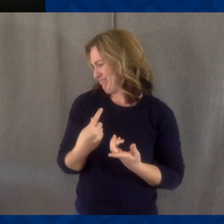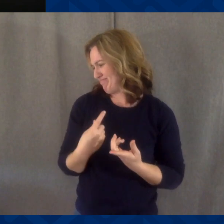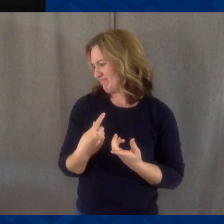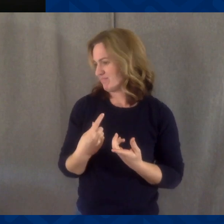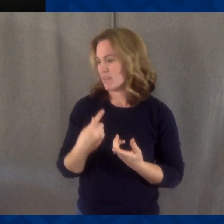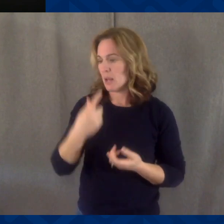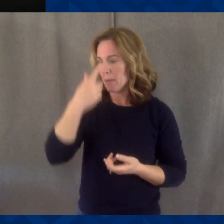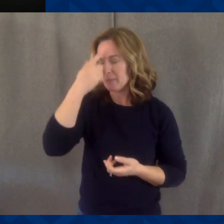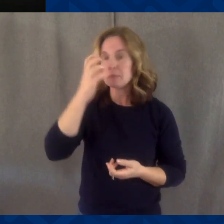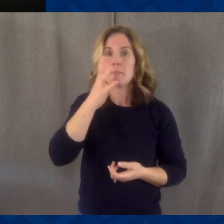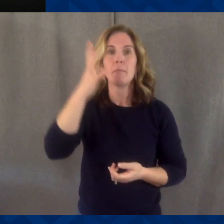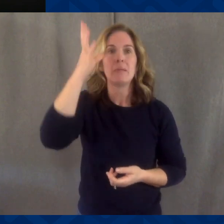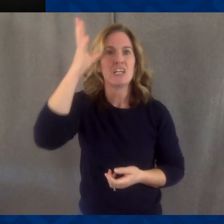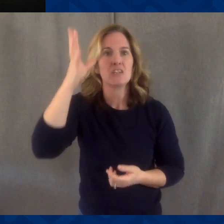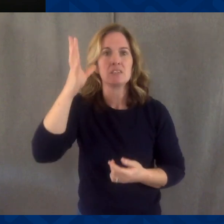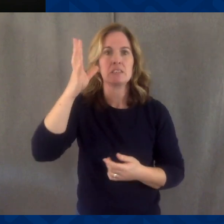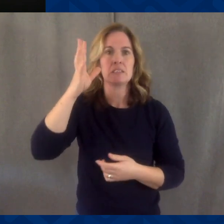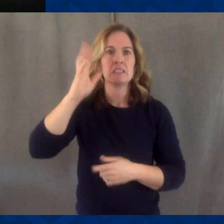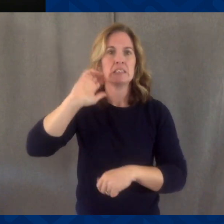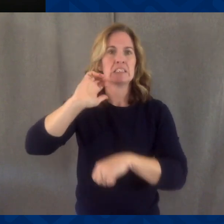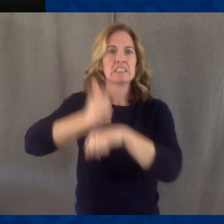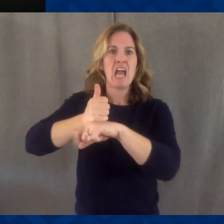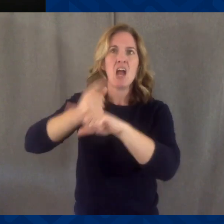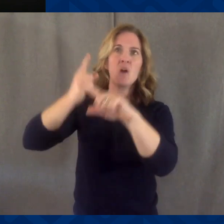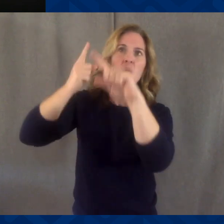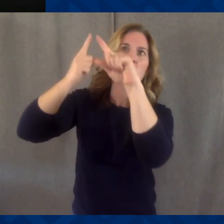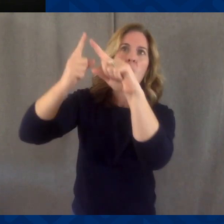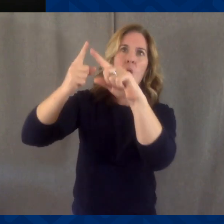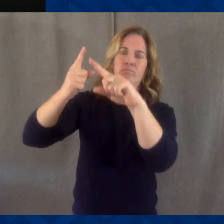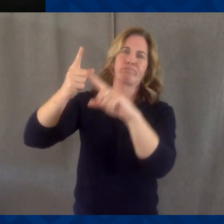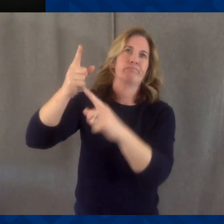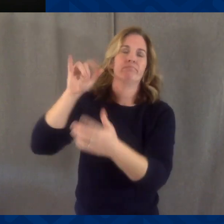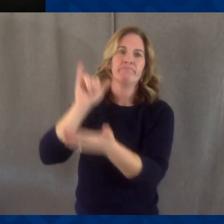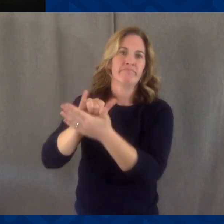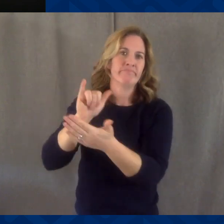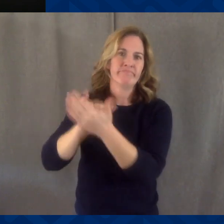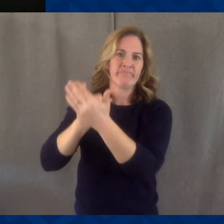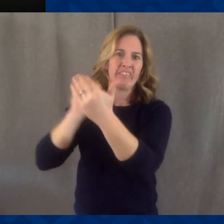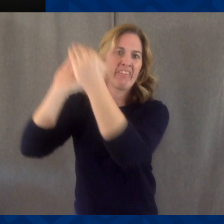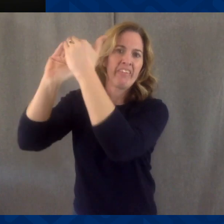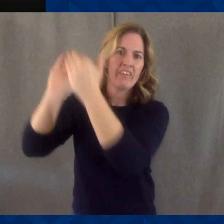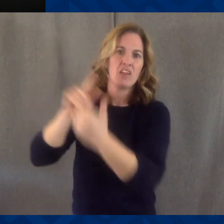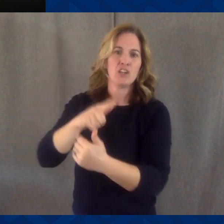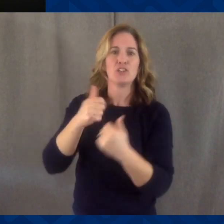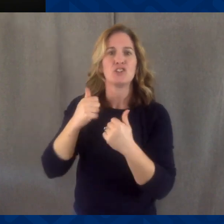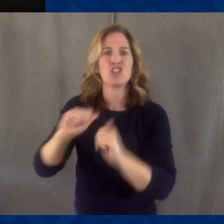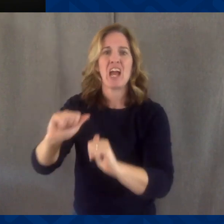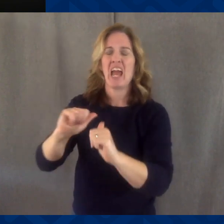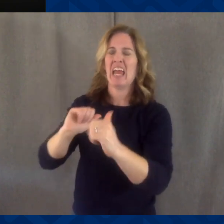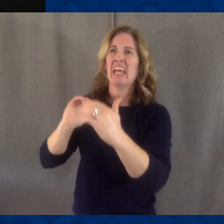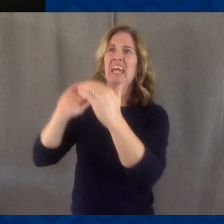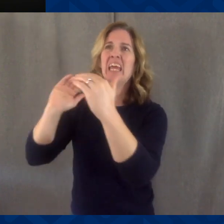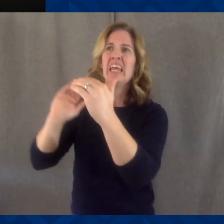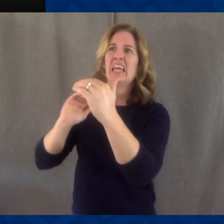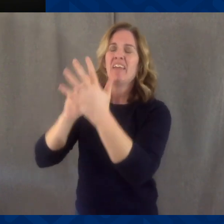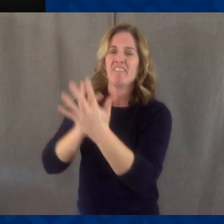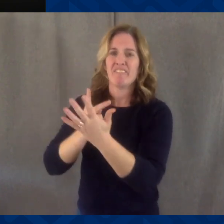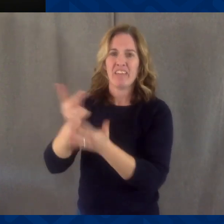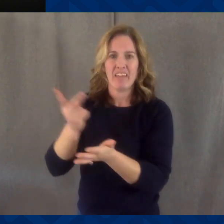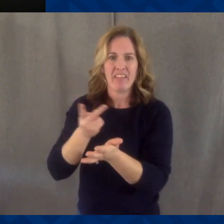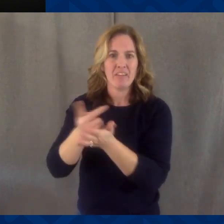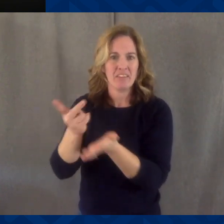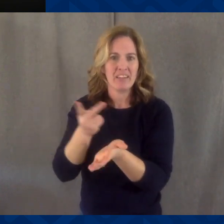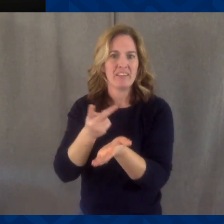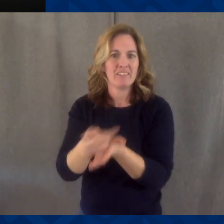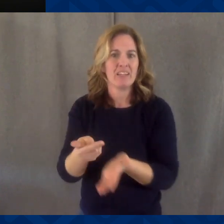an impossible standard for you. And try as you might, you always feel like you're constantly left falling short. Or perhaps you're the